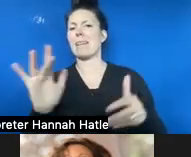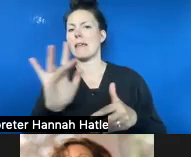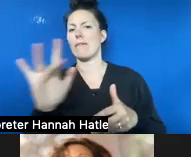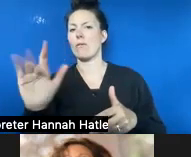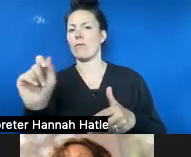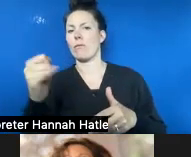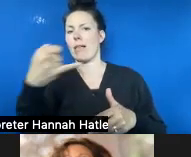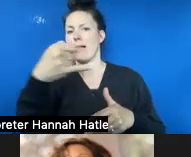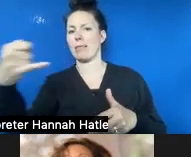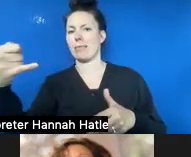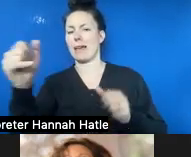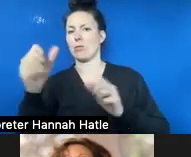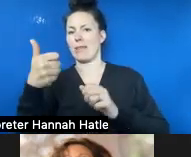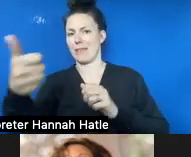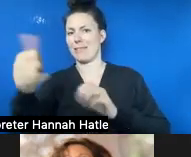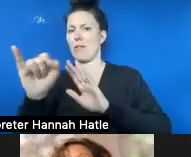self-identify.